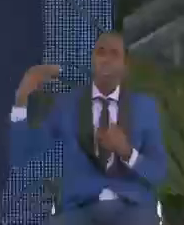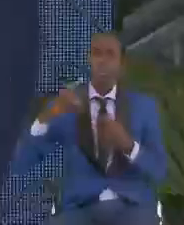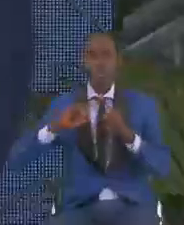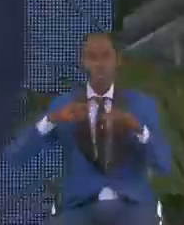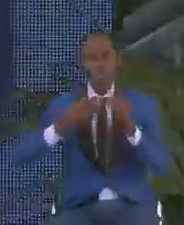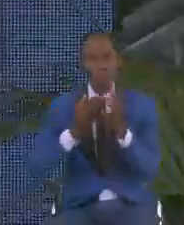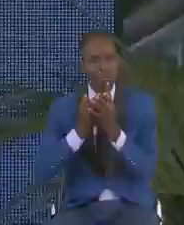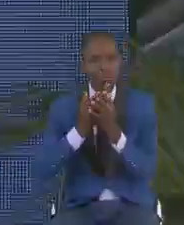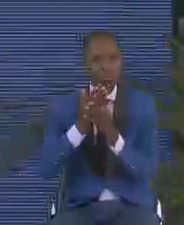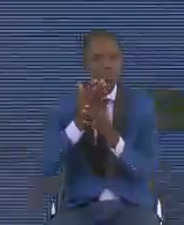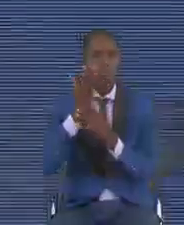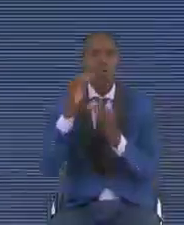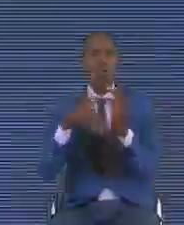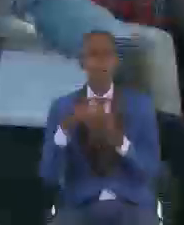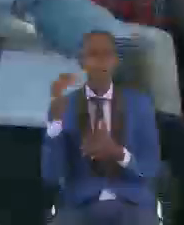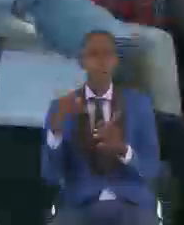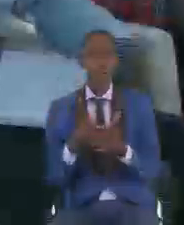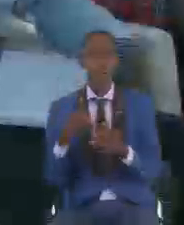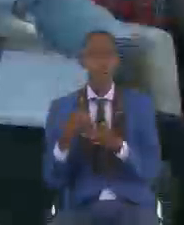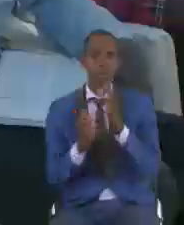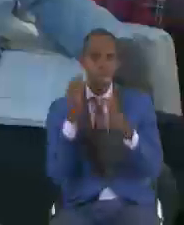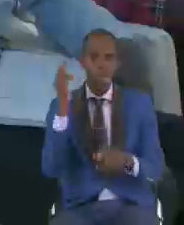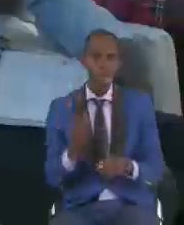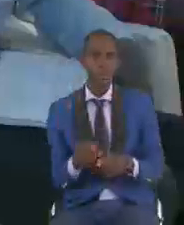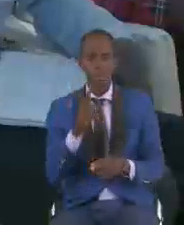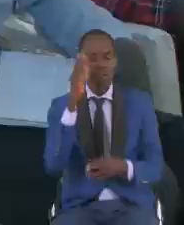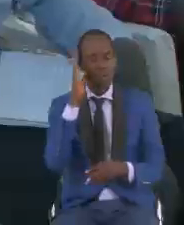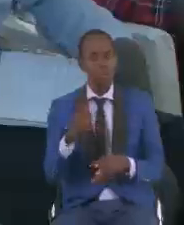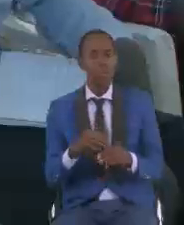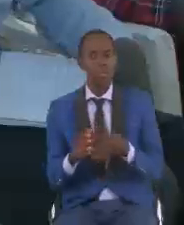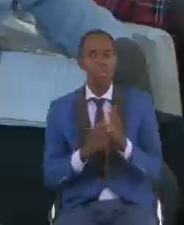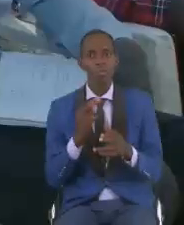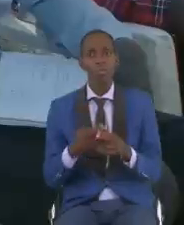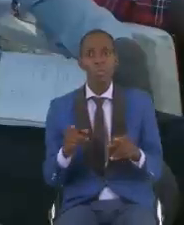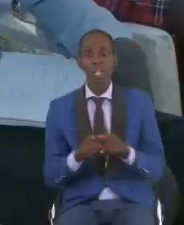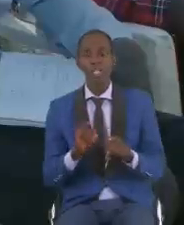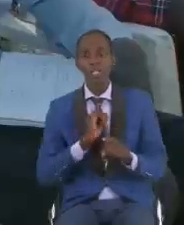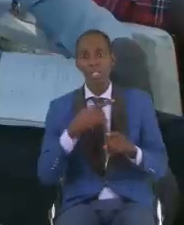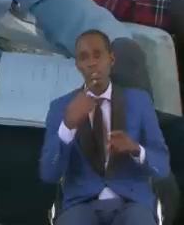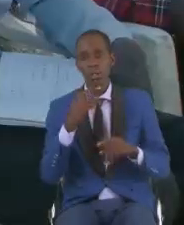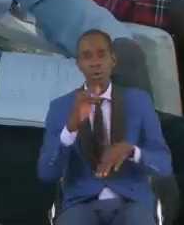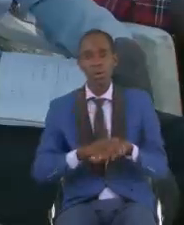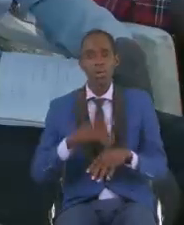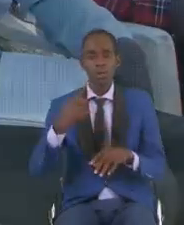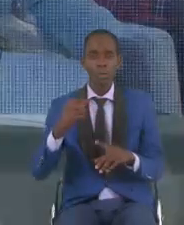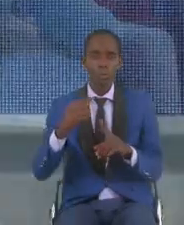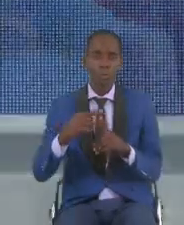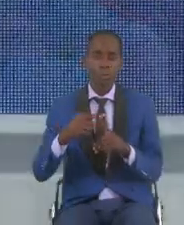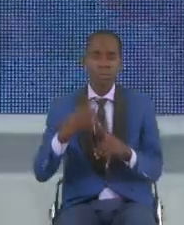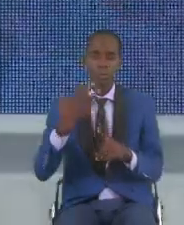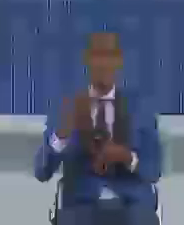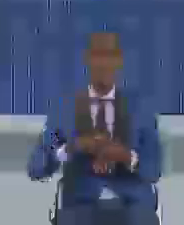through. You will, in Jesus' name. As I talk about the grace of God, why don't we look at three things? Number